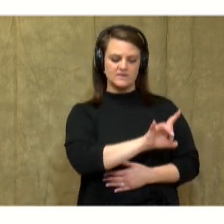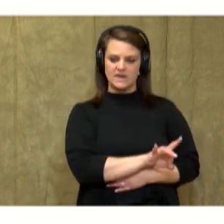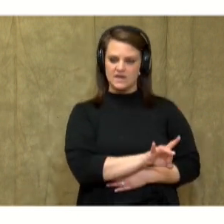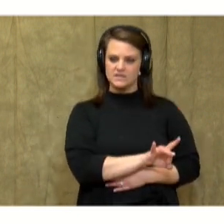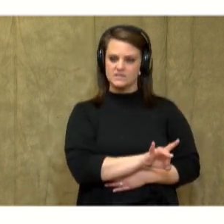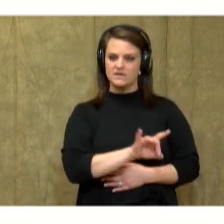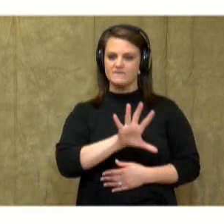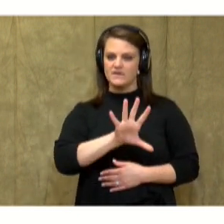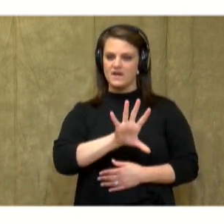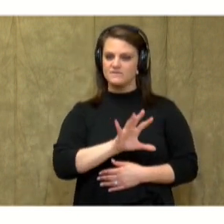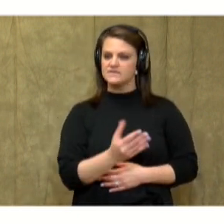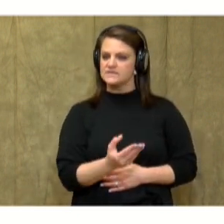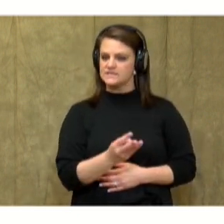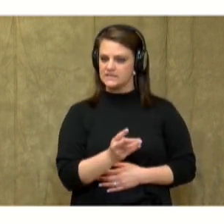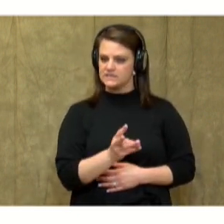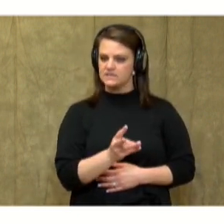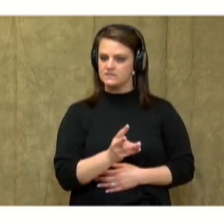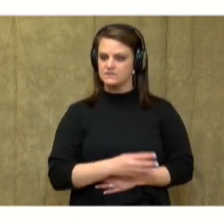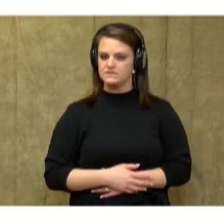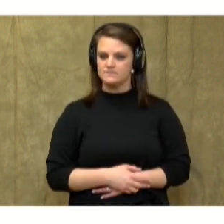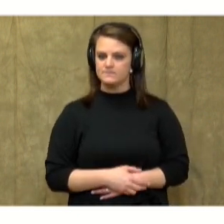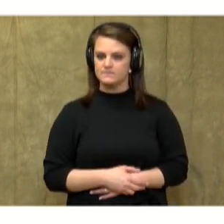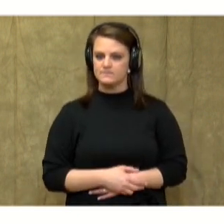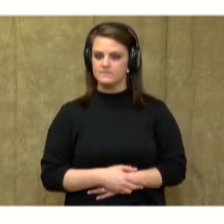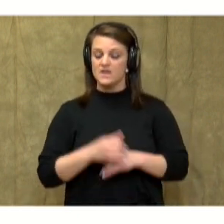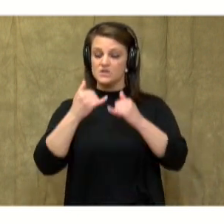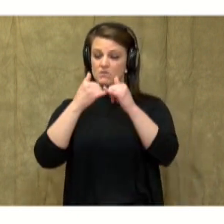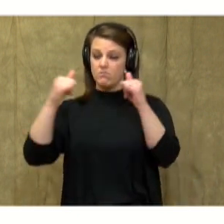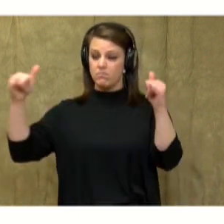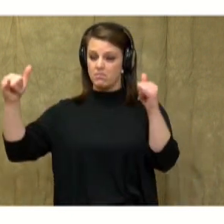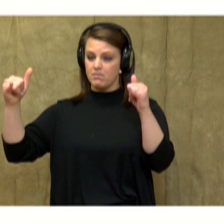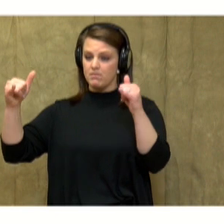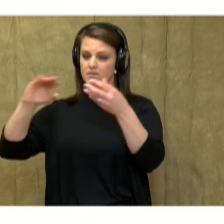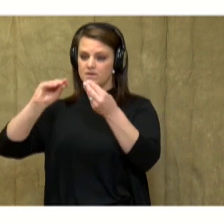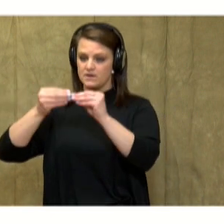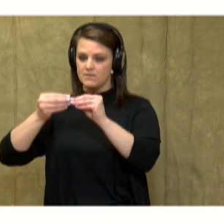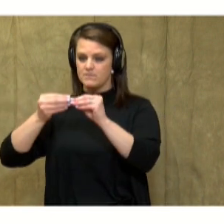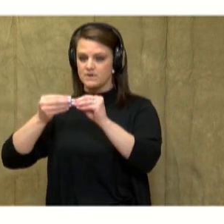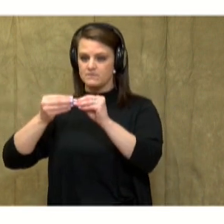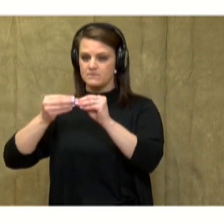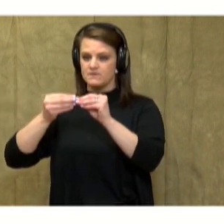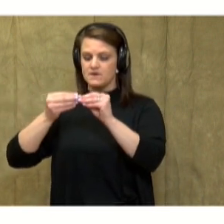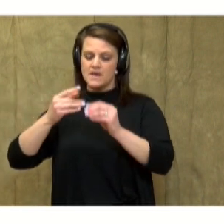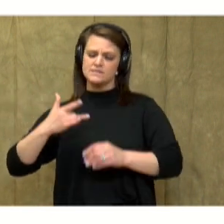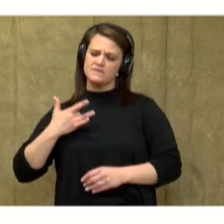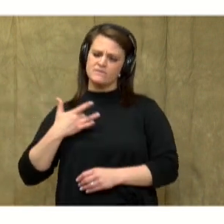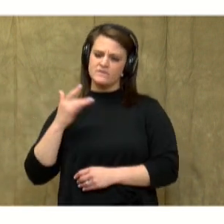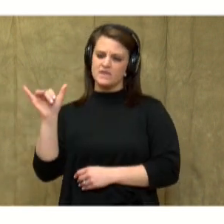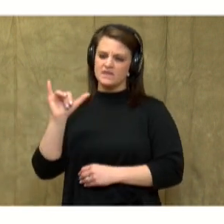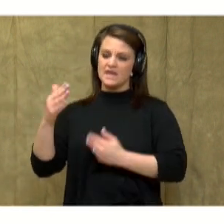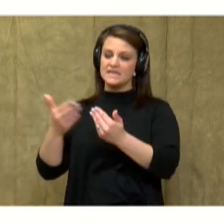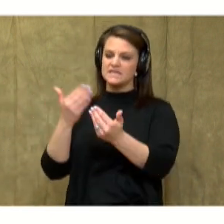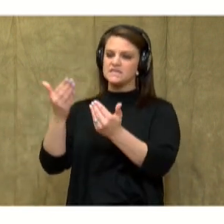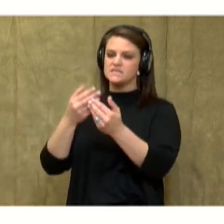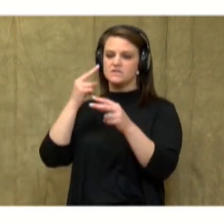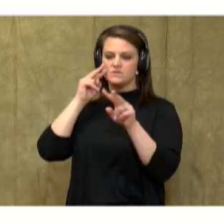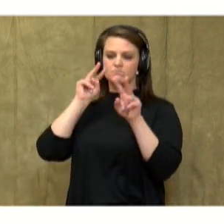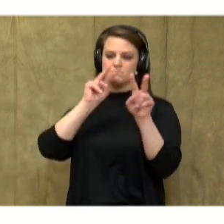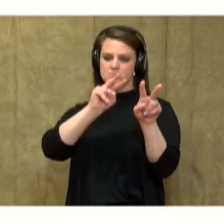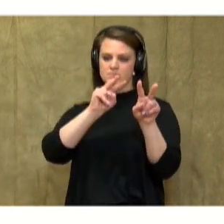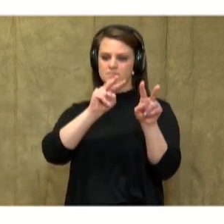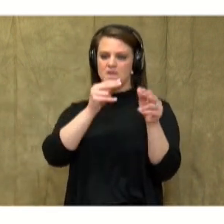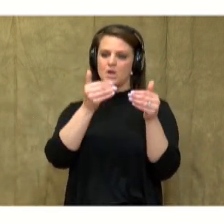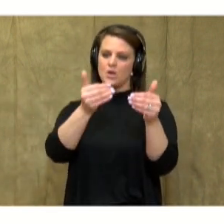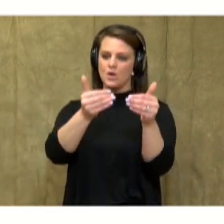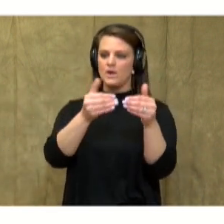and 5/16. I put a number line here with this one because I feel like this is really easy to look at and